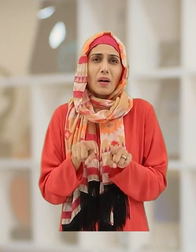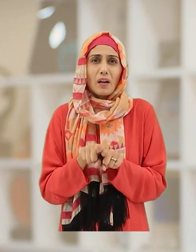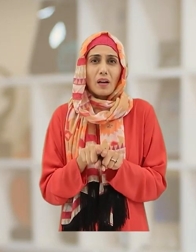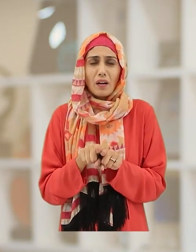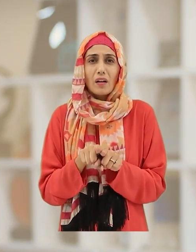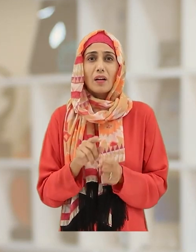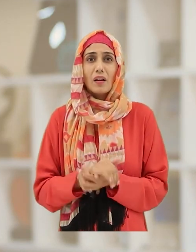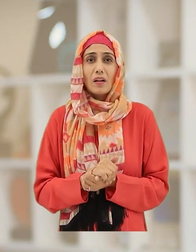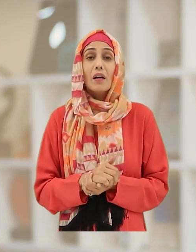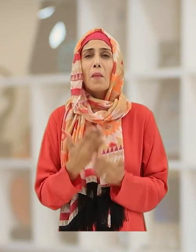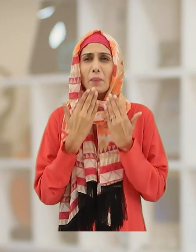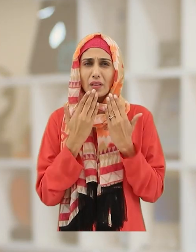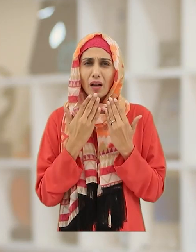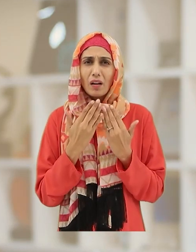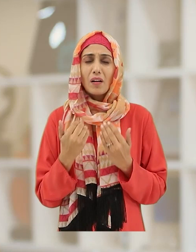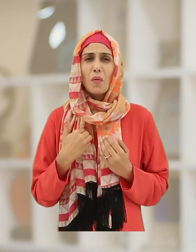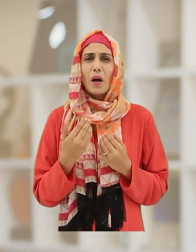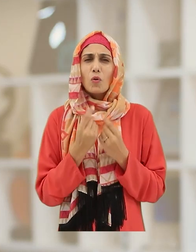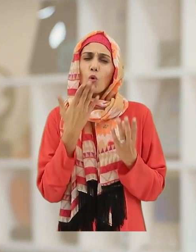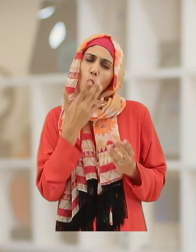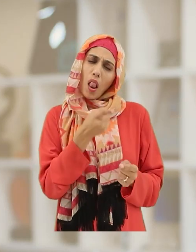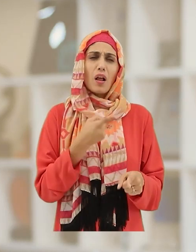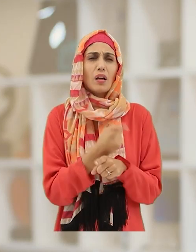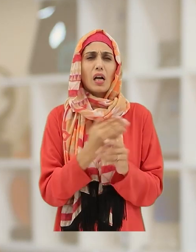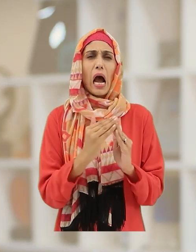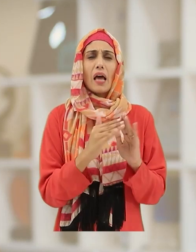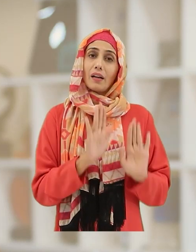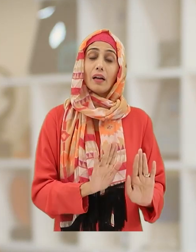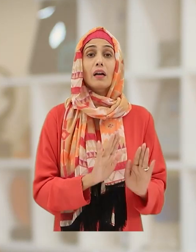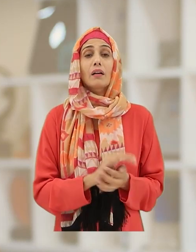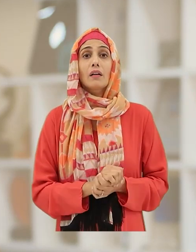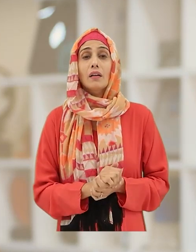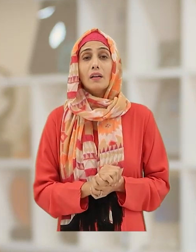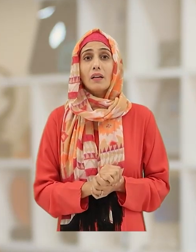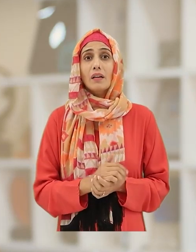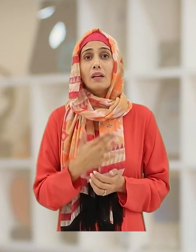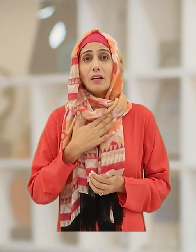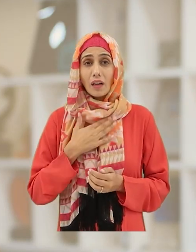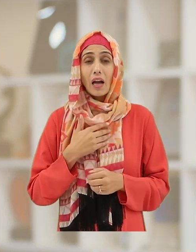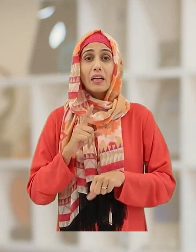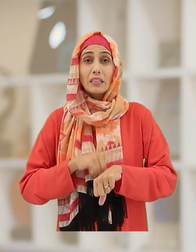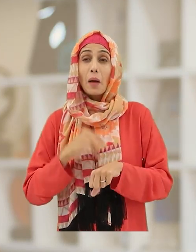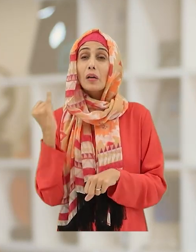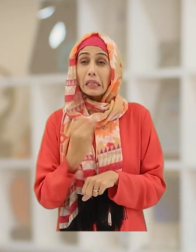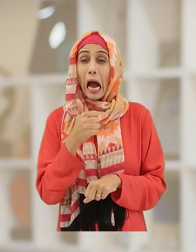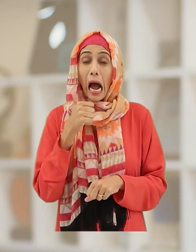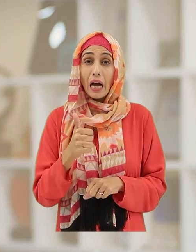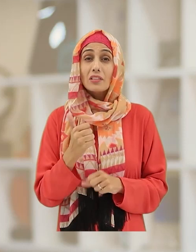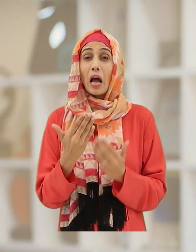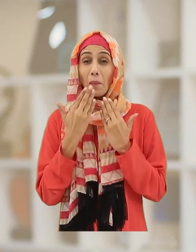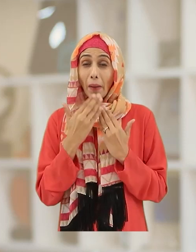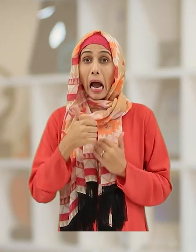teen at the time, could get his education. We did a lot of homeschooling because we traveled a lot. But we really had a difficult